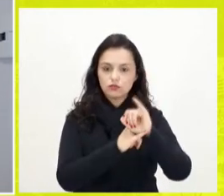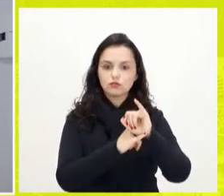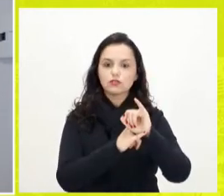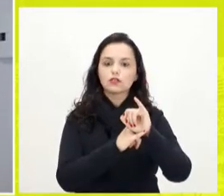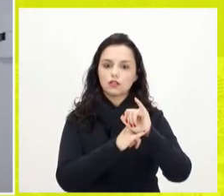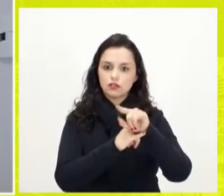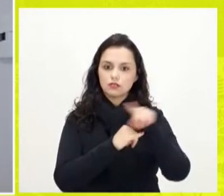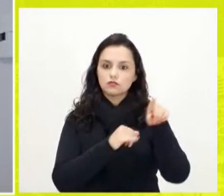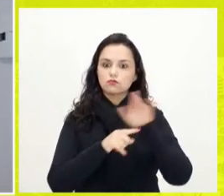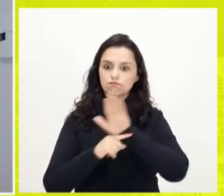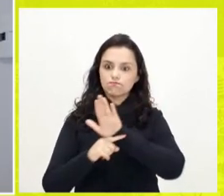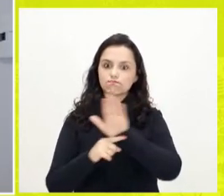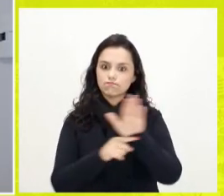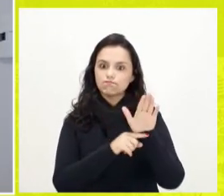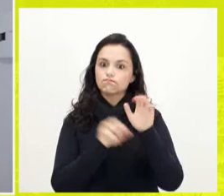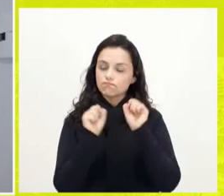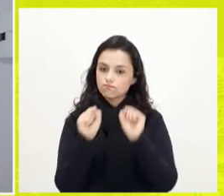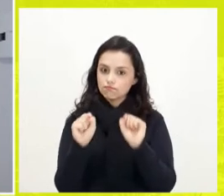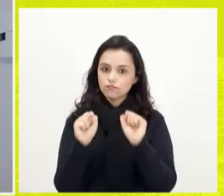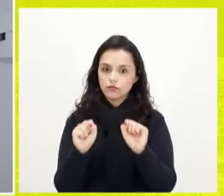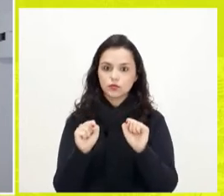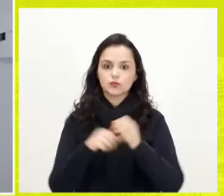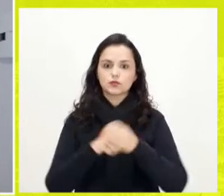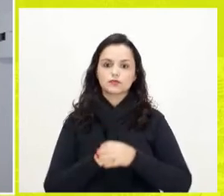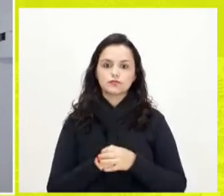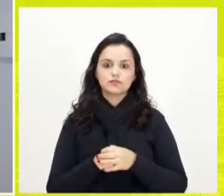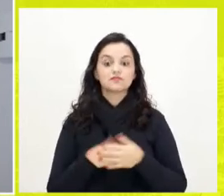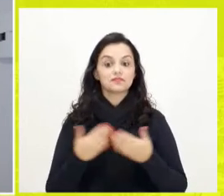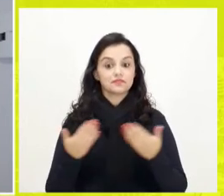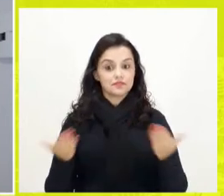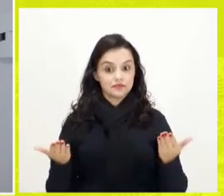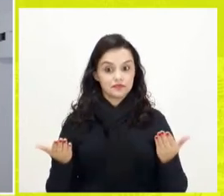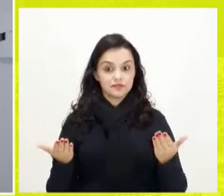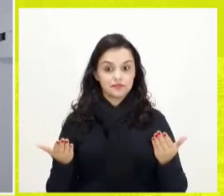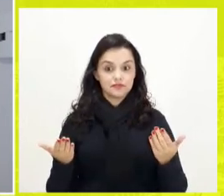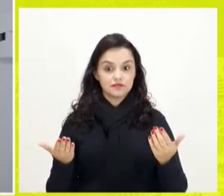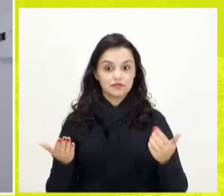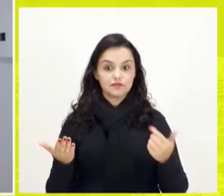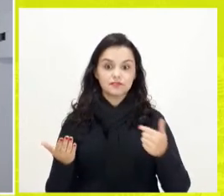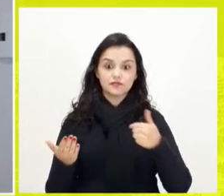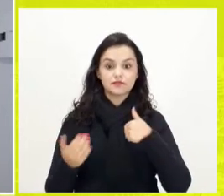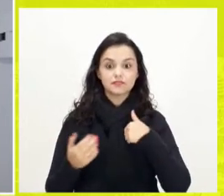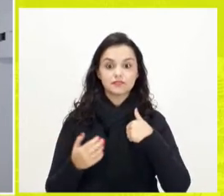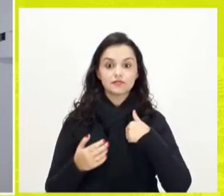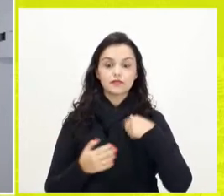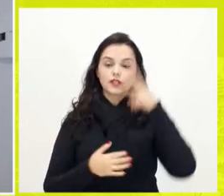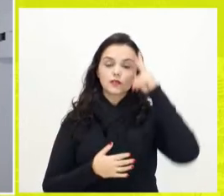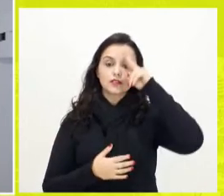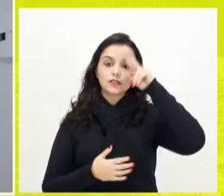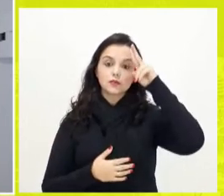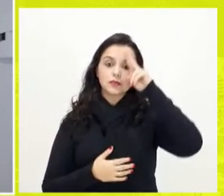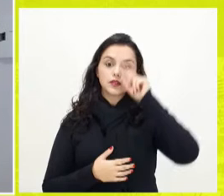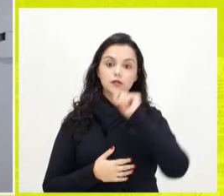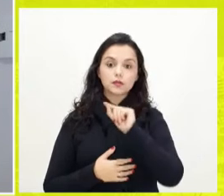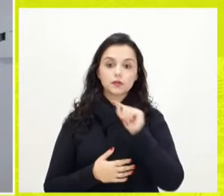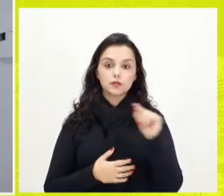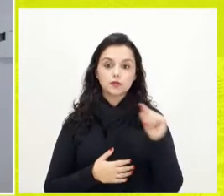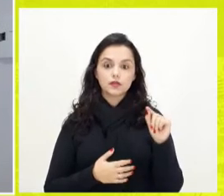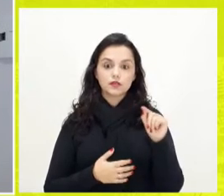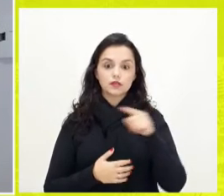environment in general and i think that at work i see this all the